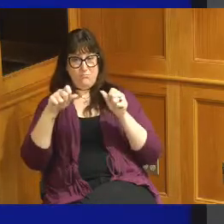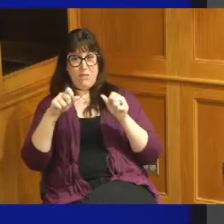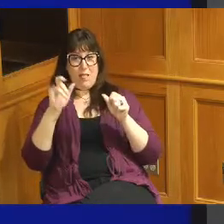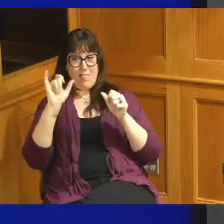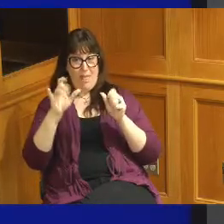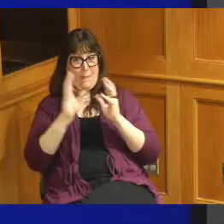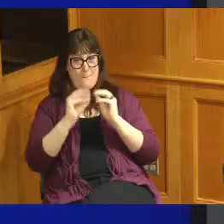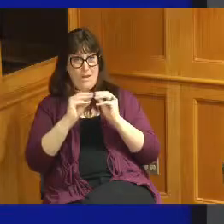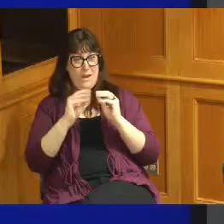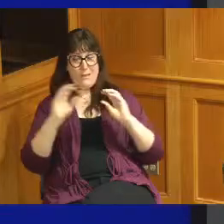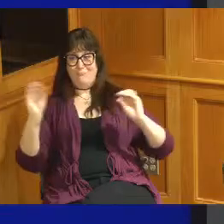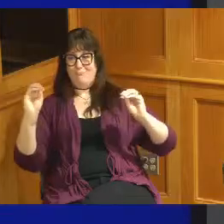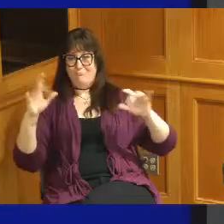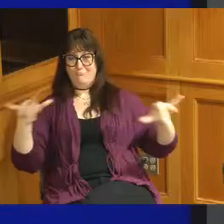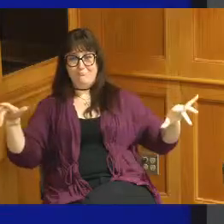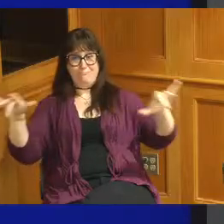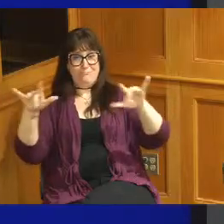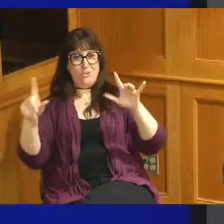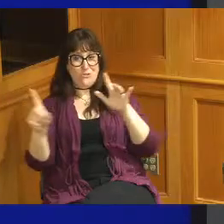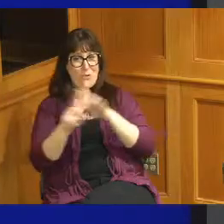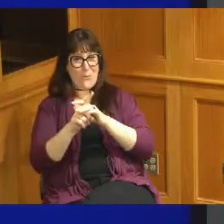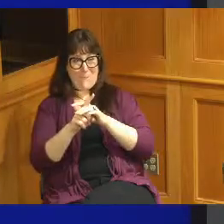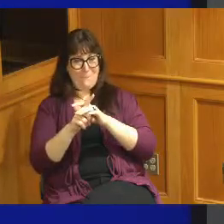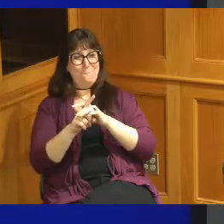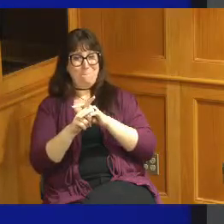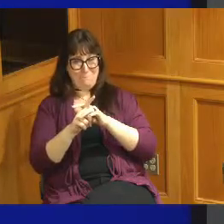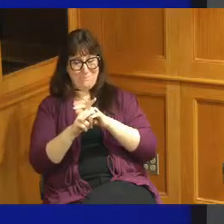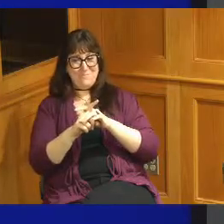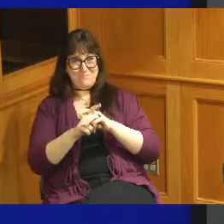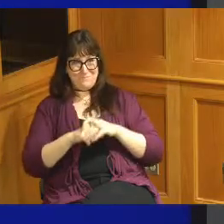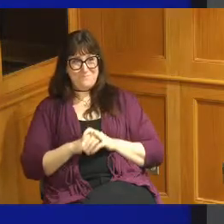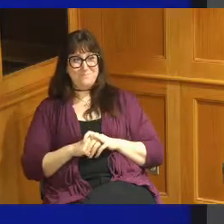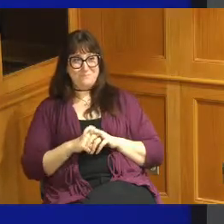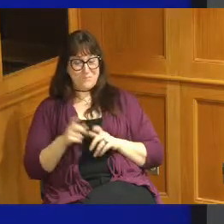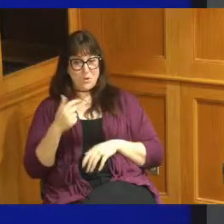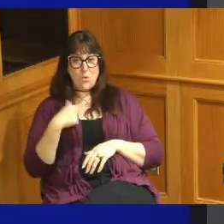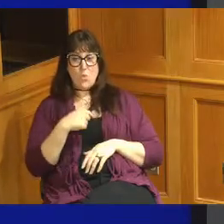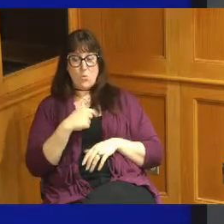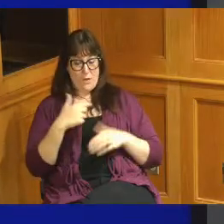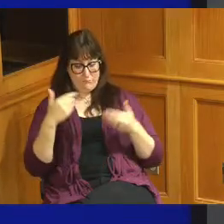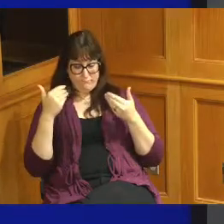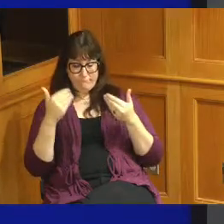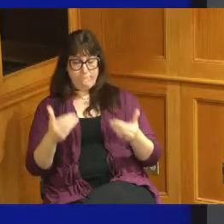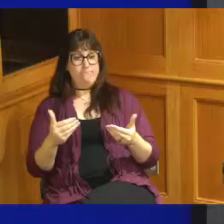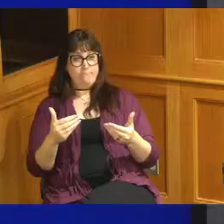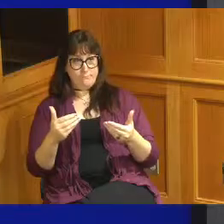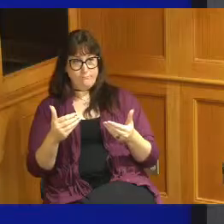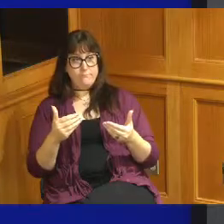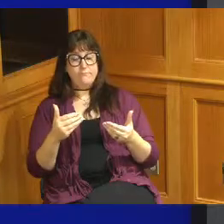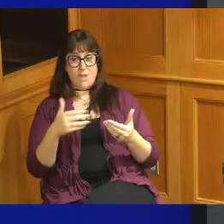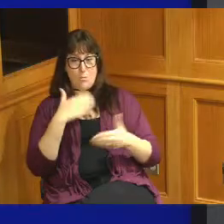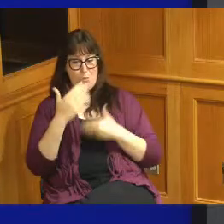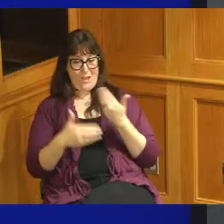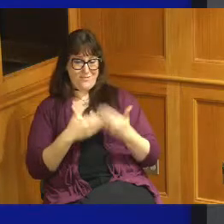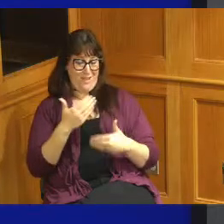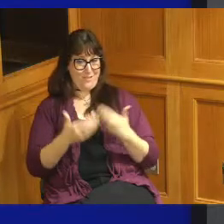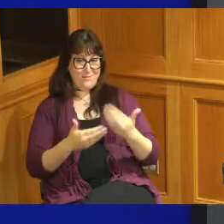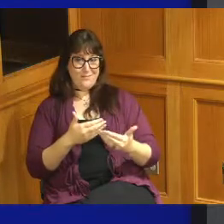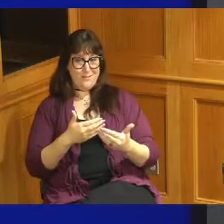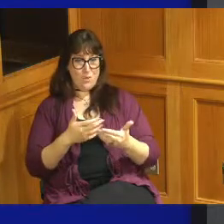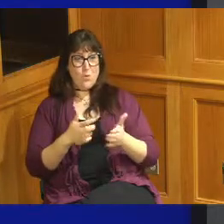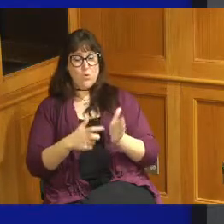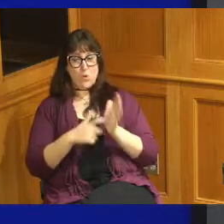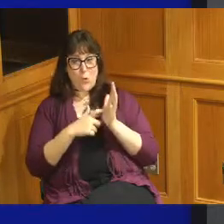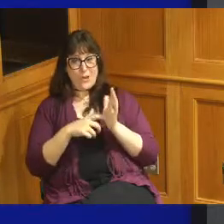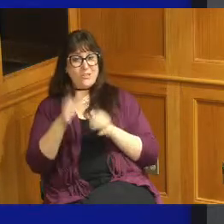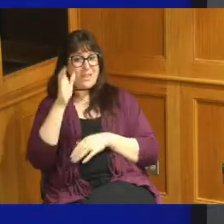from, there are no neighbors that showed up for that hearing. We then proceeded through the official zone change process, which requires hearings with